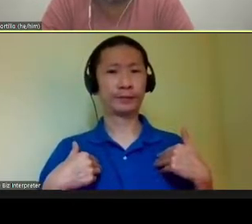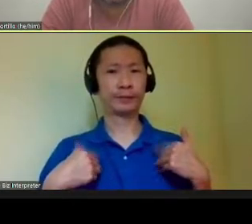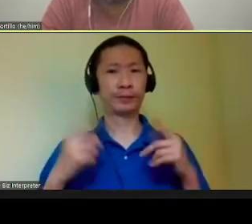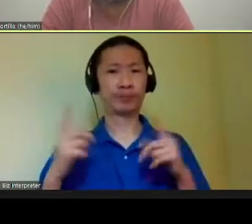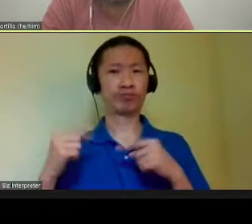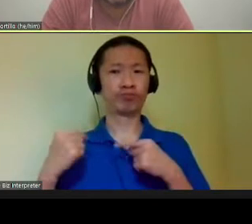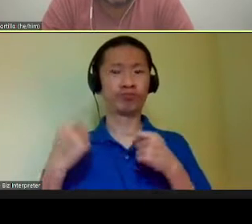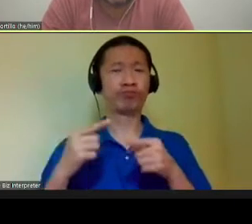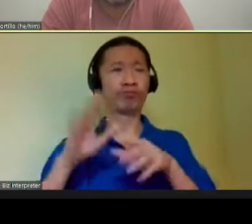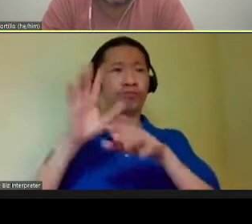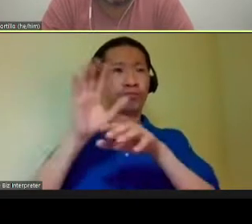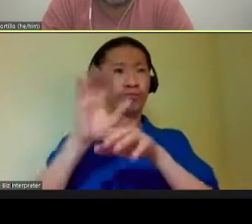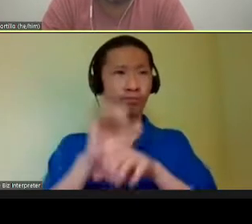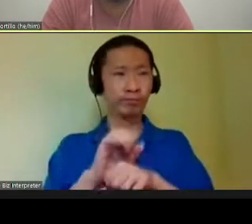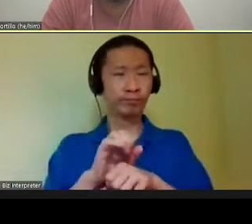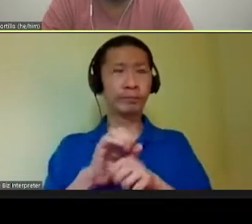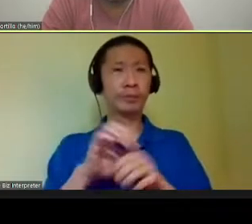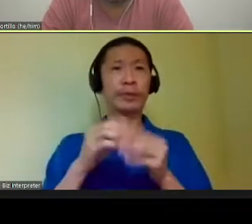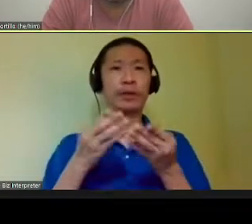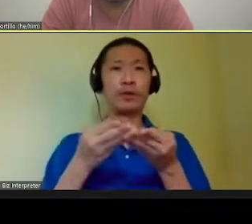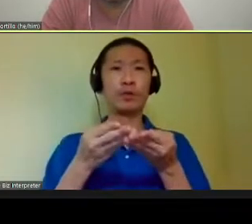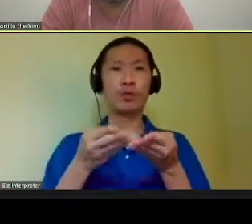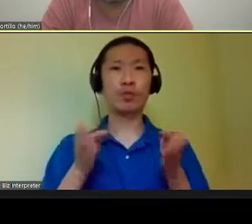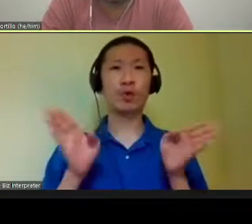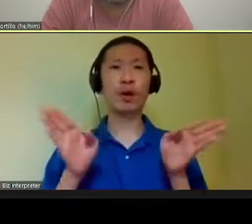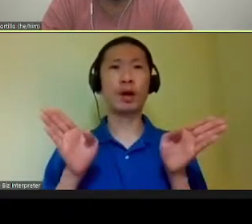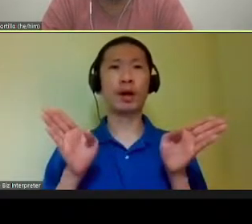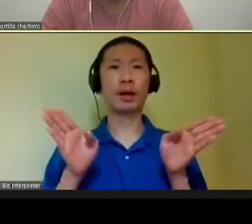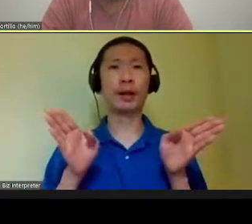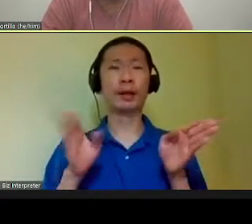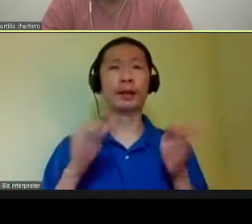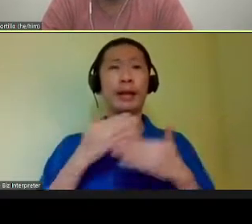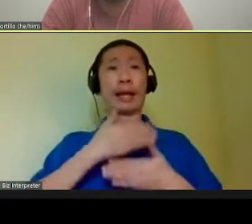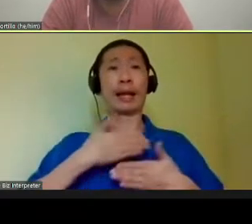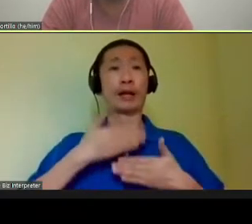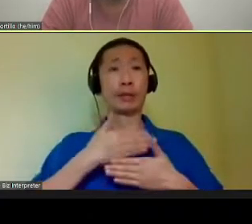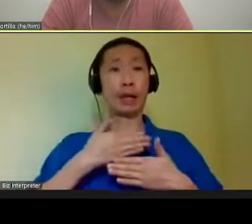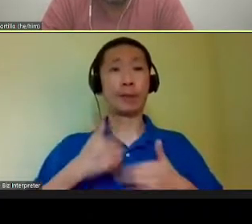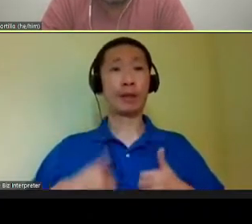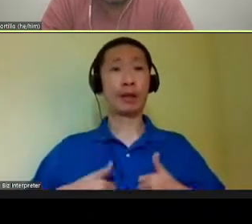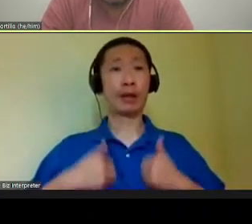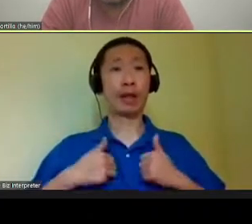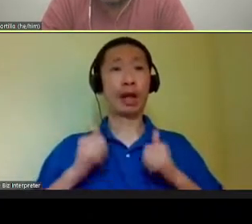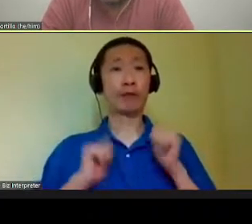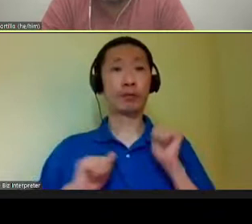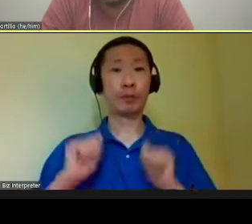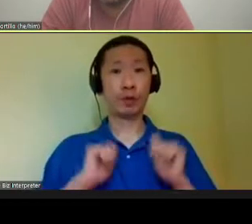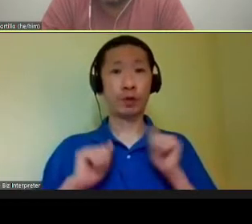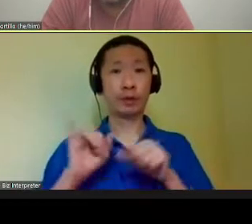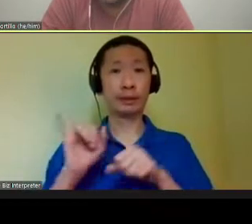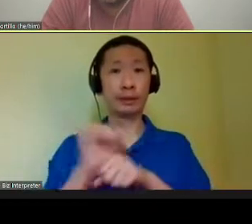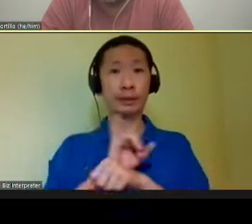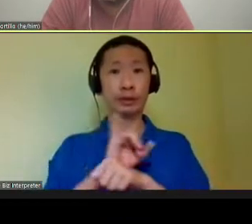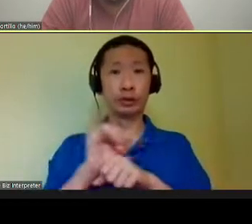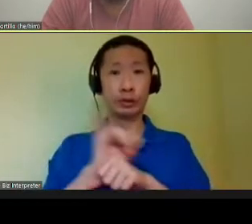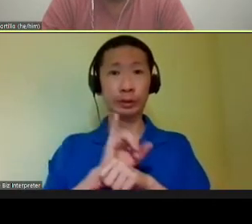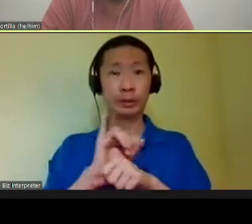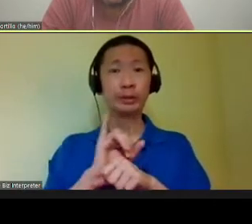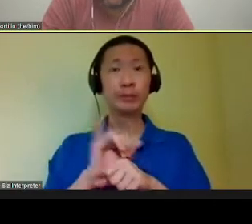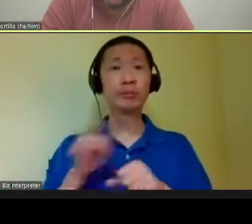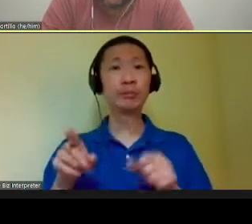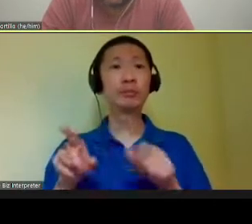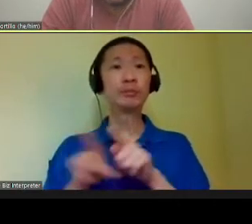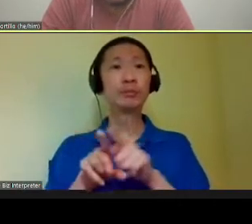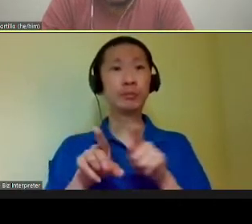long-standing practice within the broader entertainment and live performance industry that has